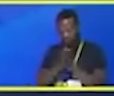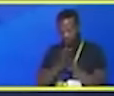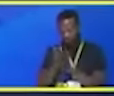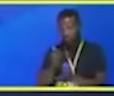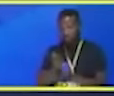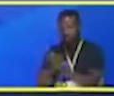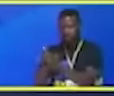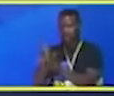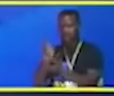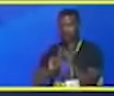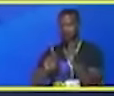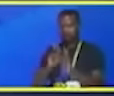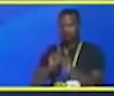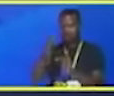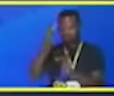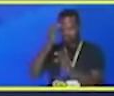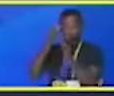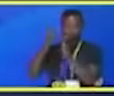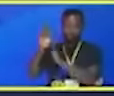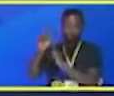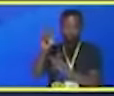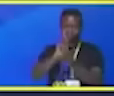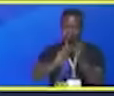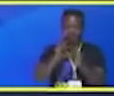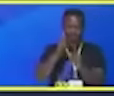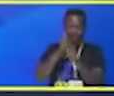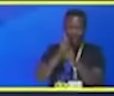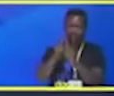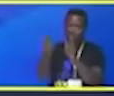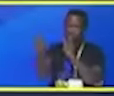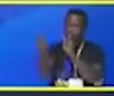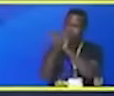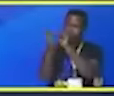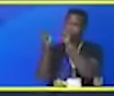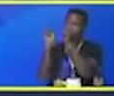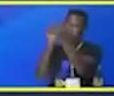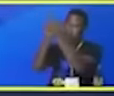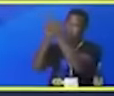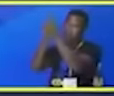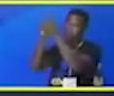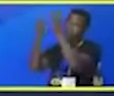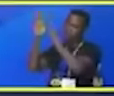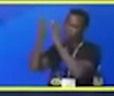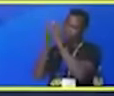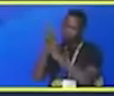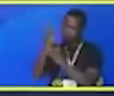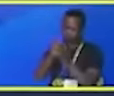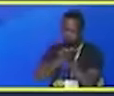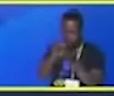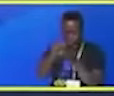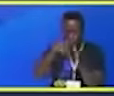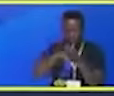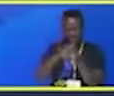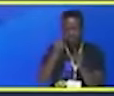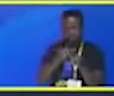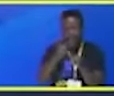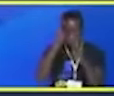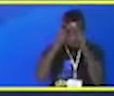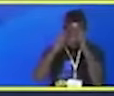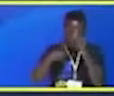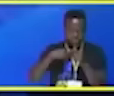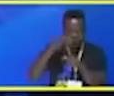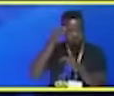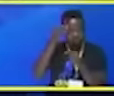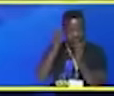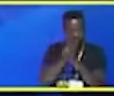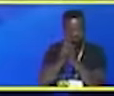people know God, to help people encounter the God of the Bible in truth. Because I am convinced